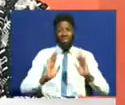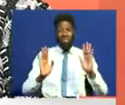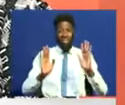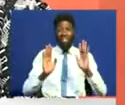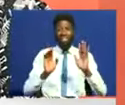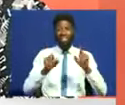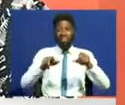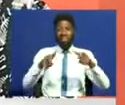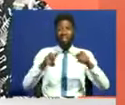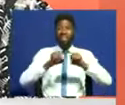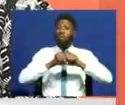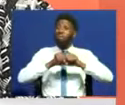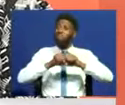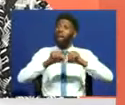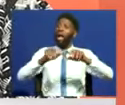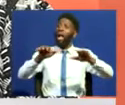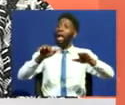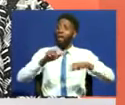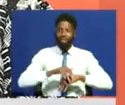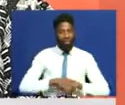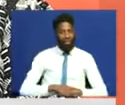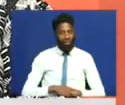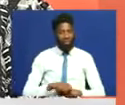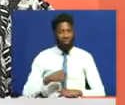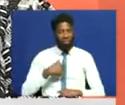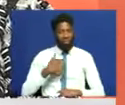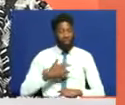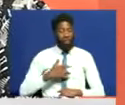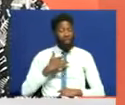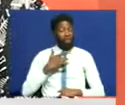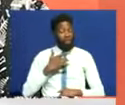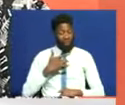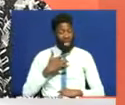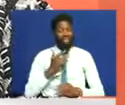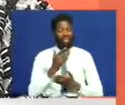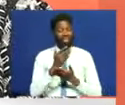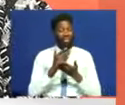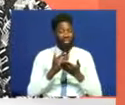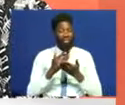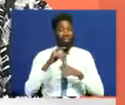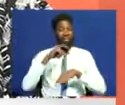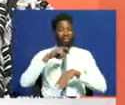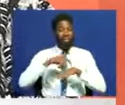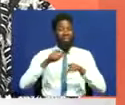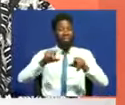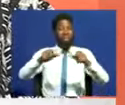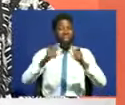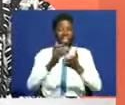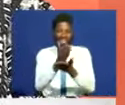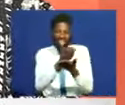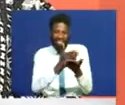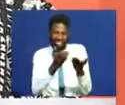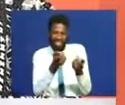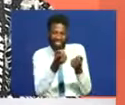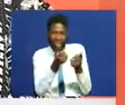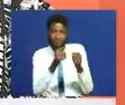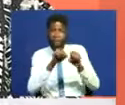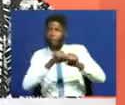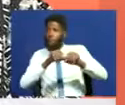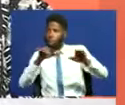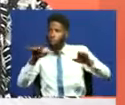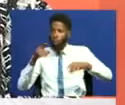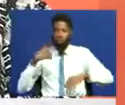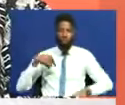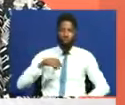run away with, because I feel like also media sensationalizes a lot of the cases, because we know of 2